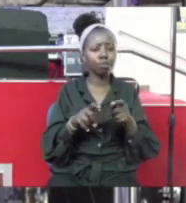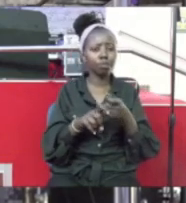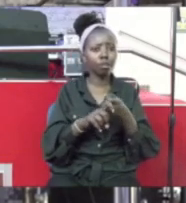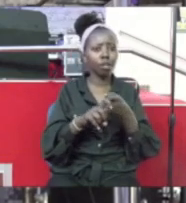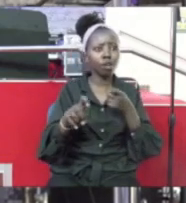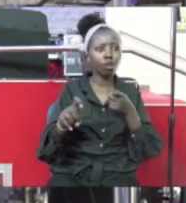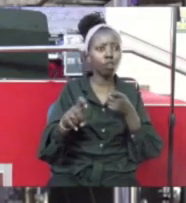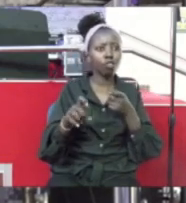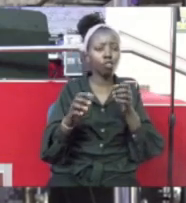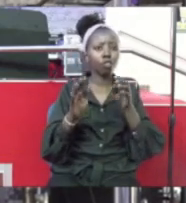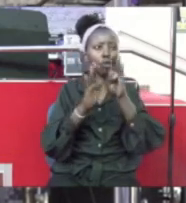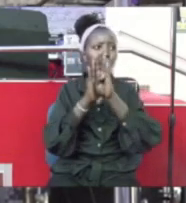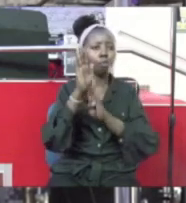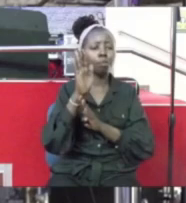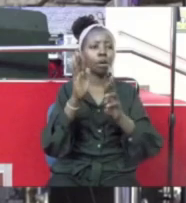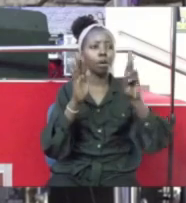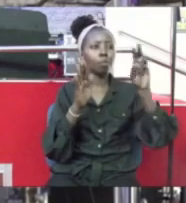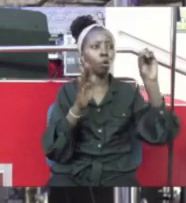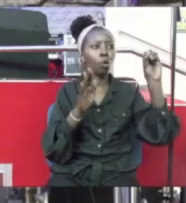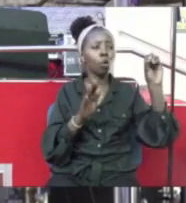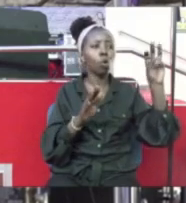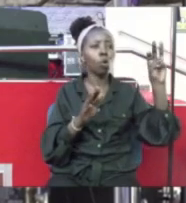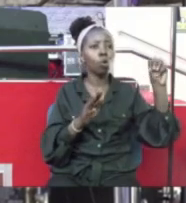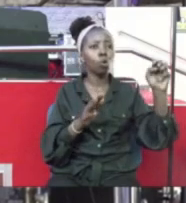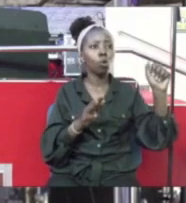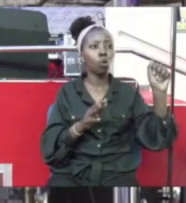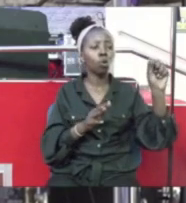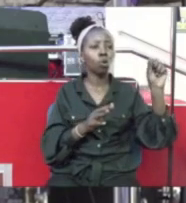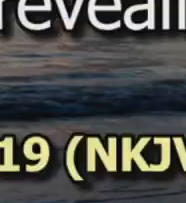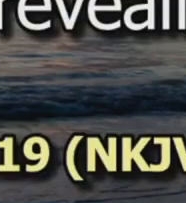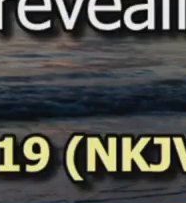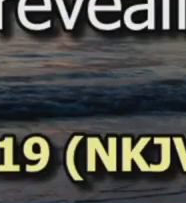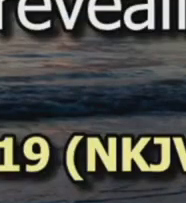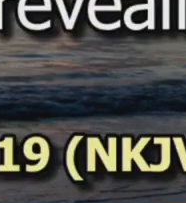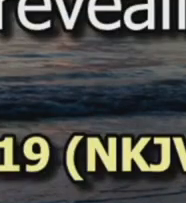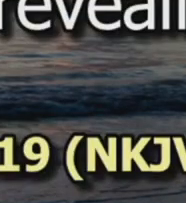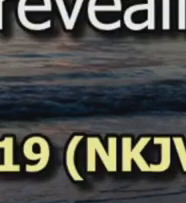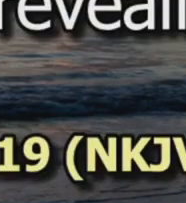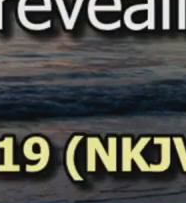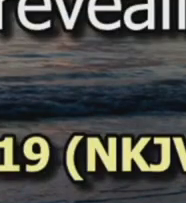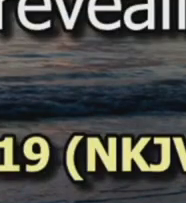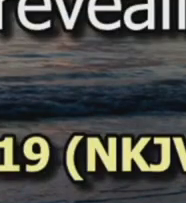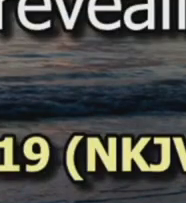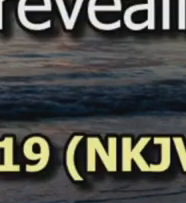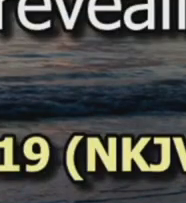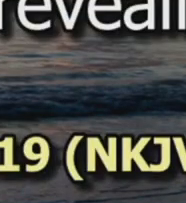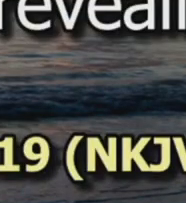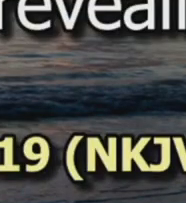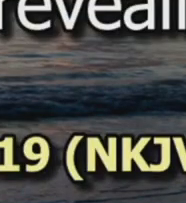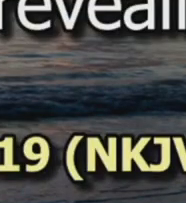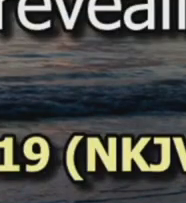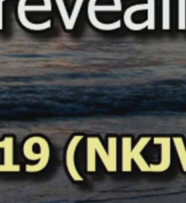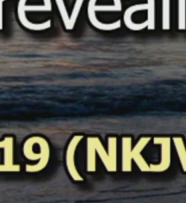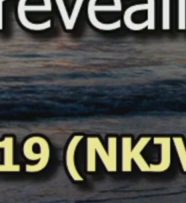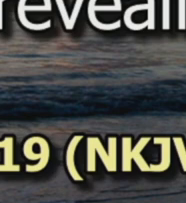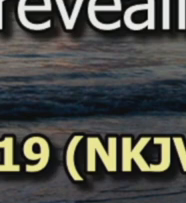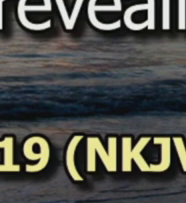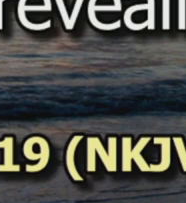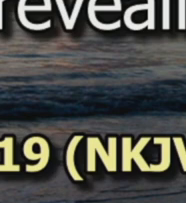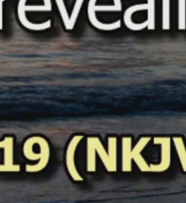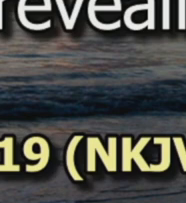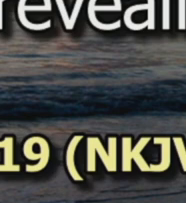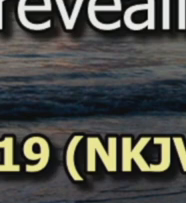Romans 8 verse 19. Toka Warumi 8:19. That for the earnest expectation of the creation, kwa sababu ya